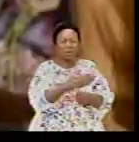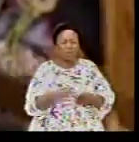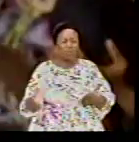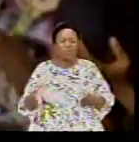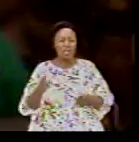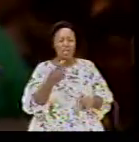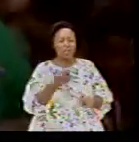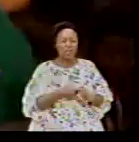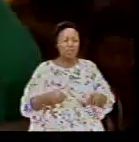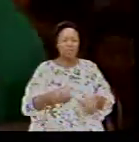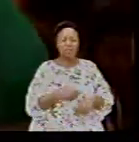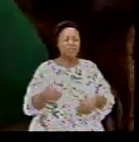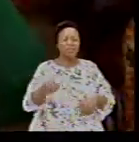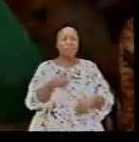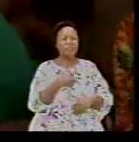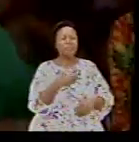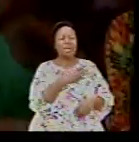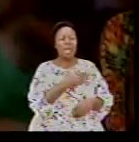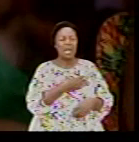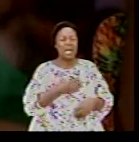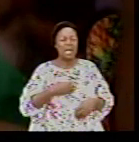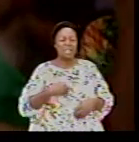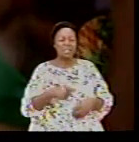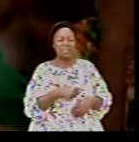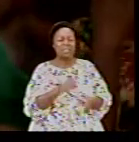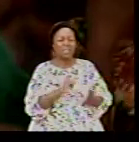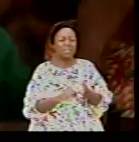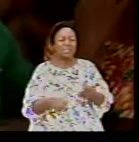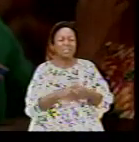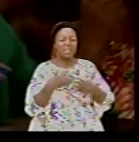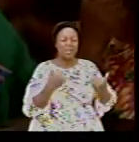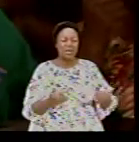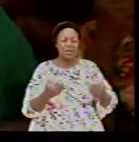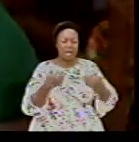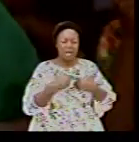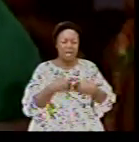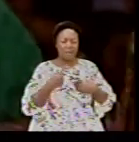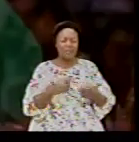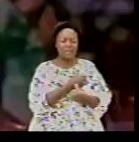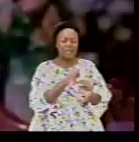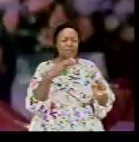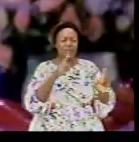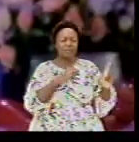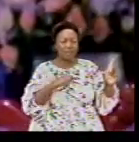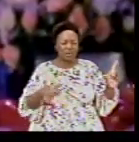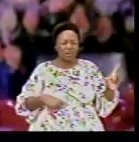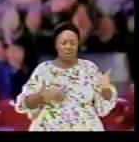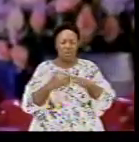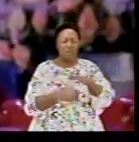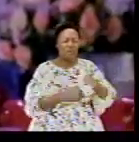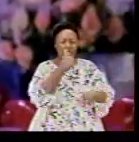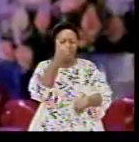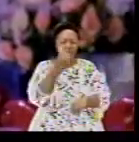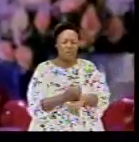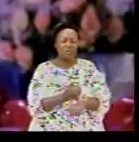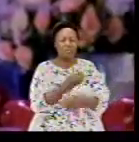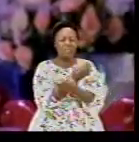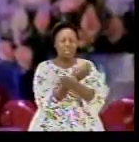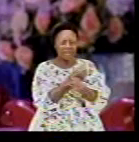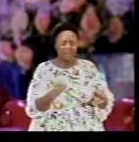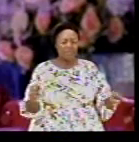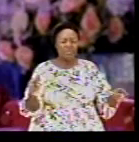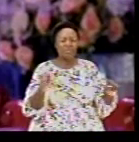from them. And that they now have the salvation of the Lord. Confirm